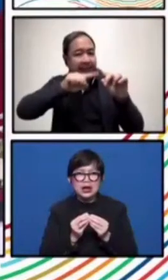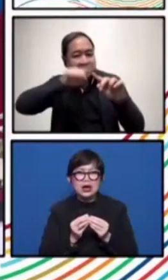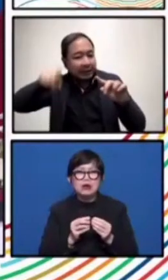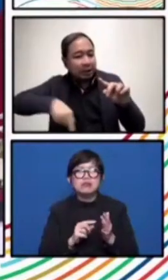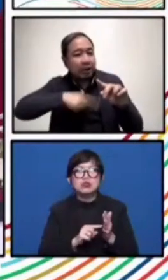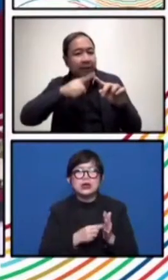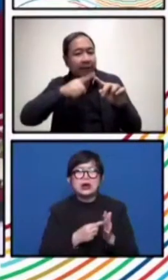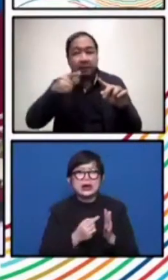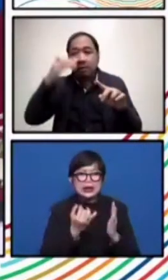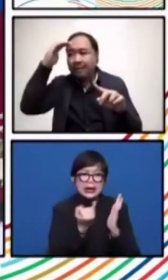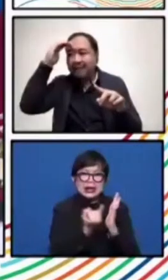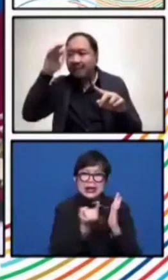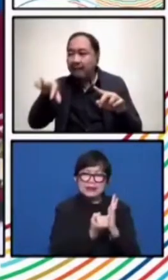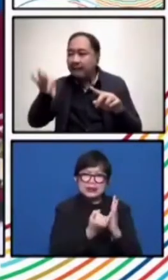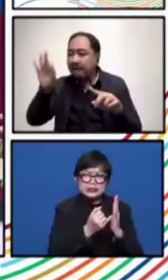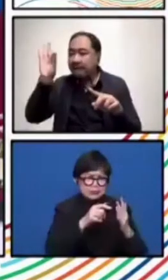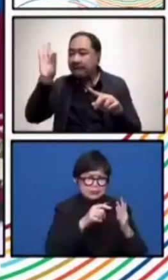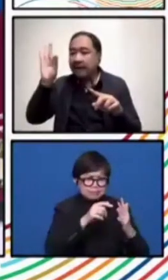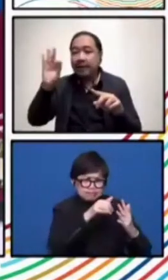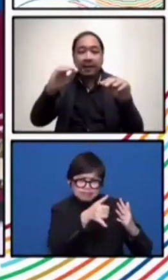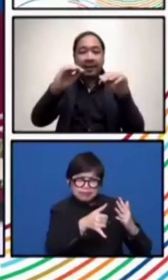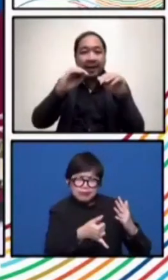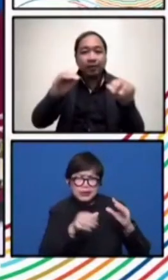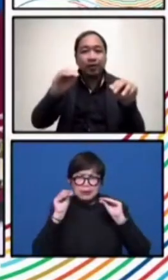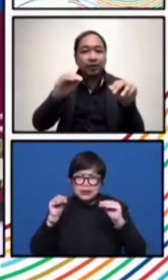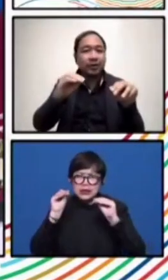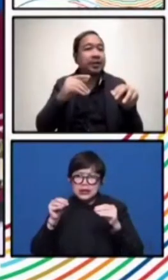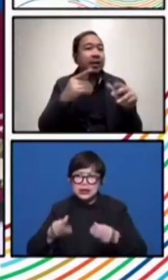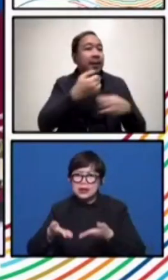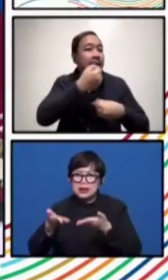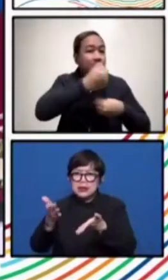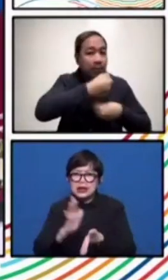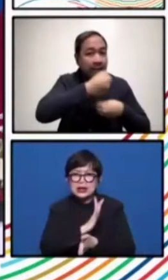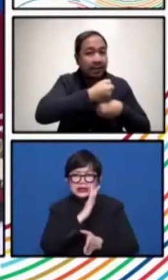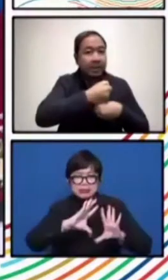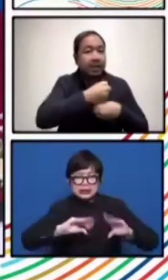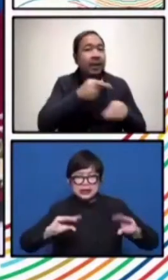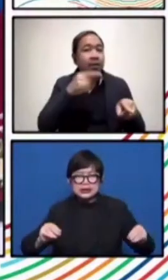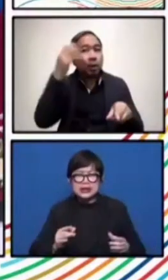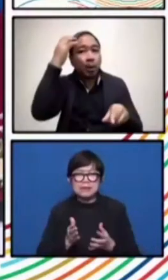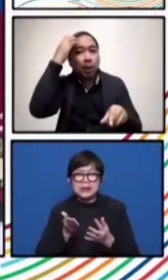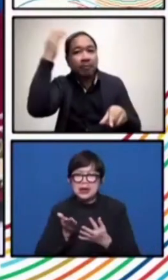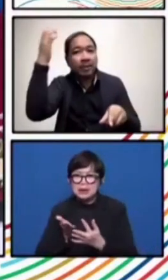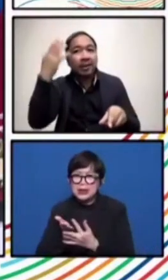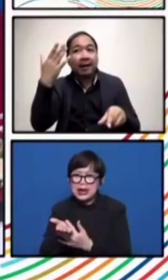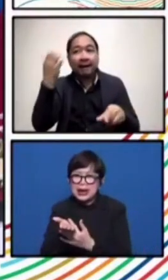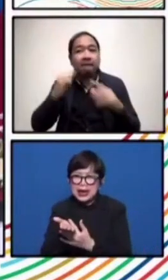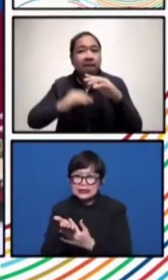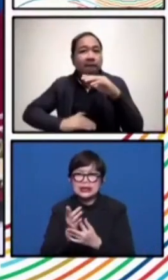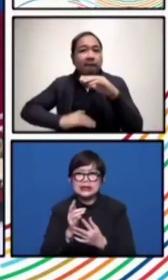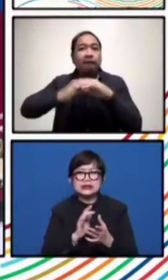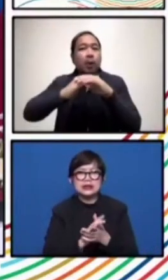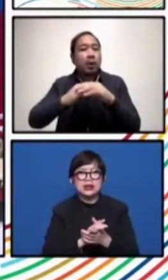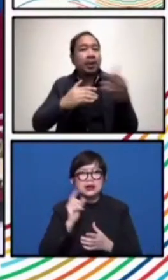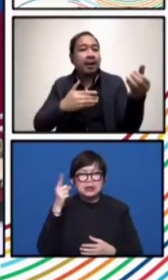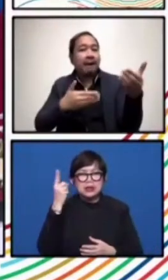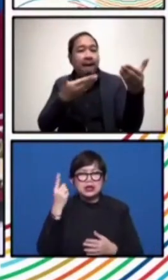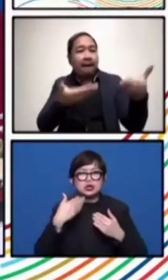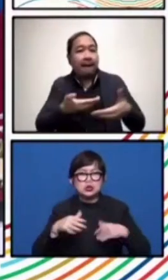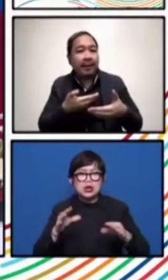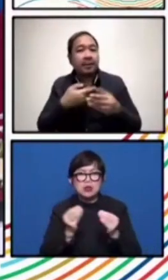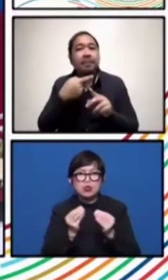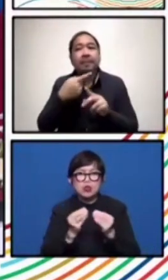uh and employment to give the facility and then the government also give a quota and then also the social